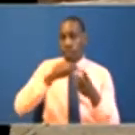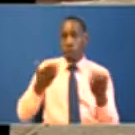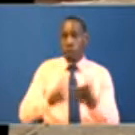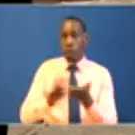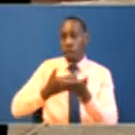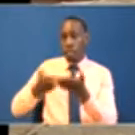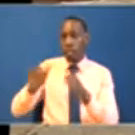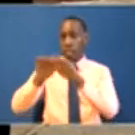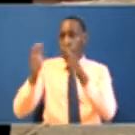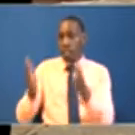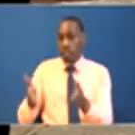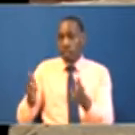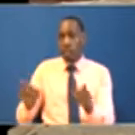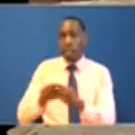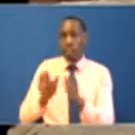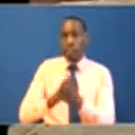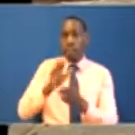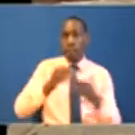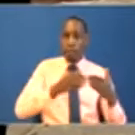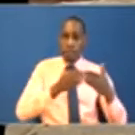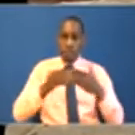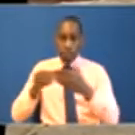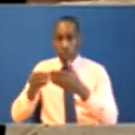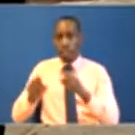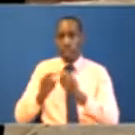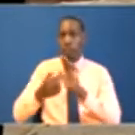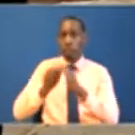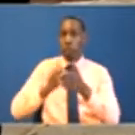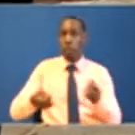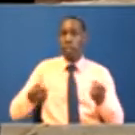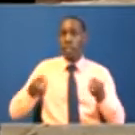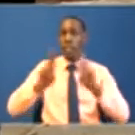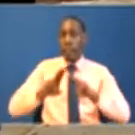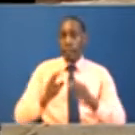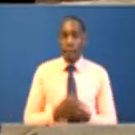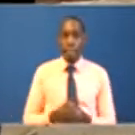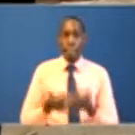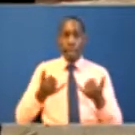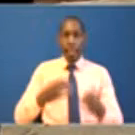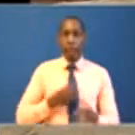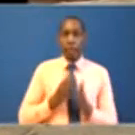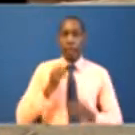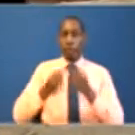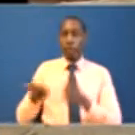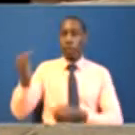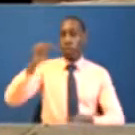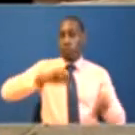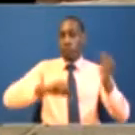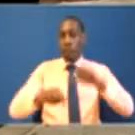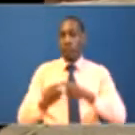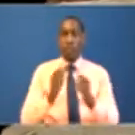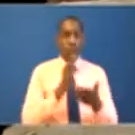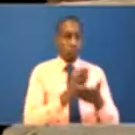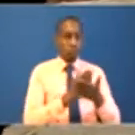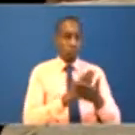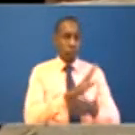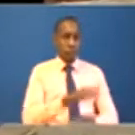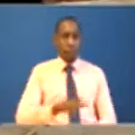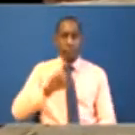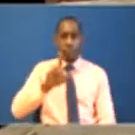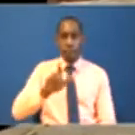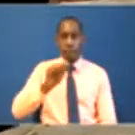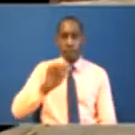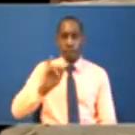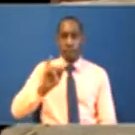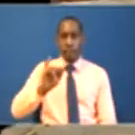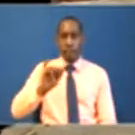registration desk and they will be taking you through what is happening there and so um the guests continue to arrive and by the way layla i see